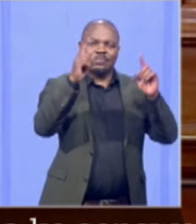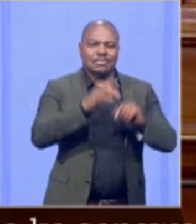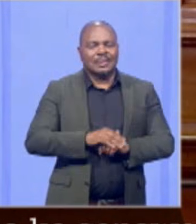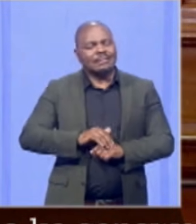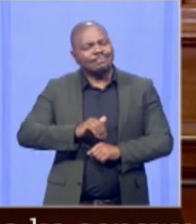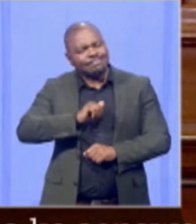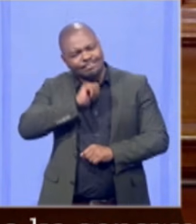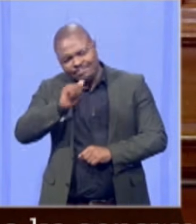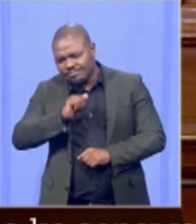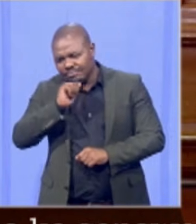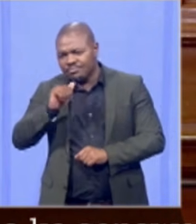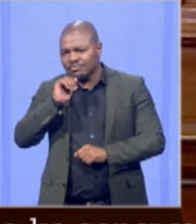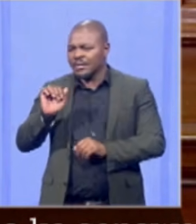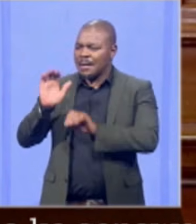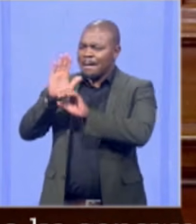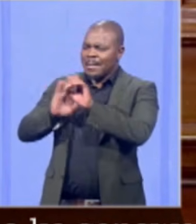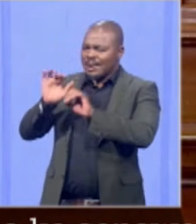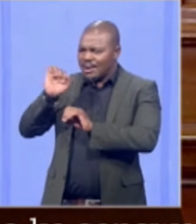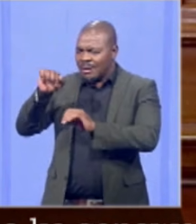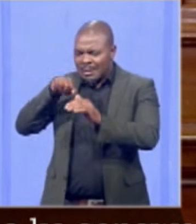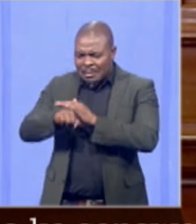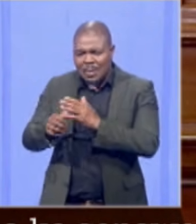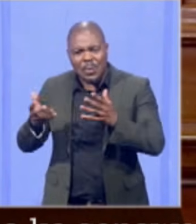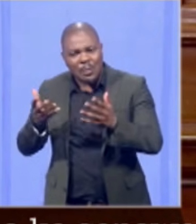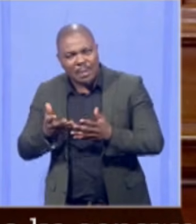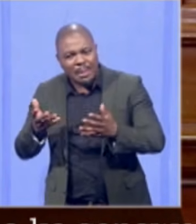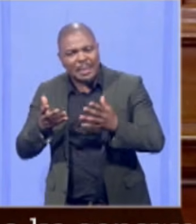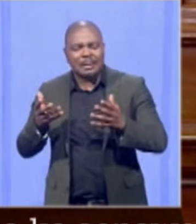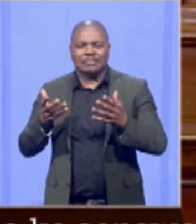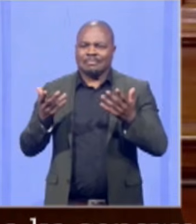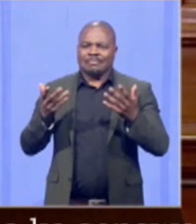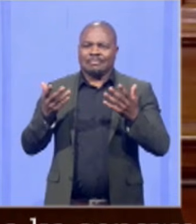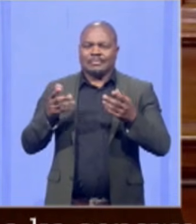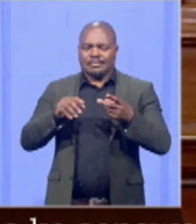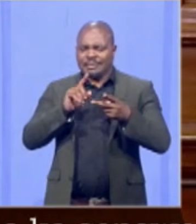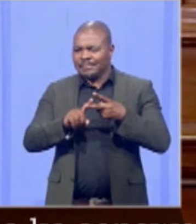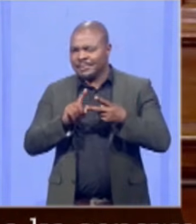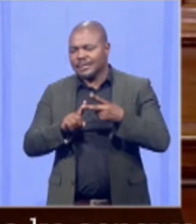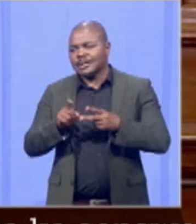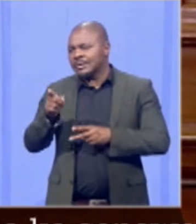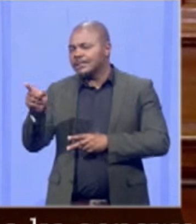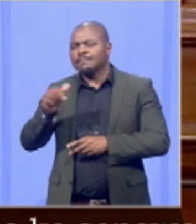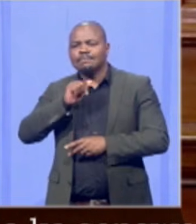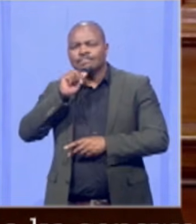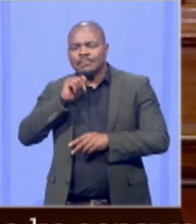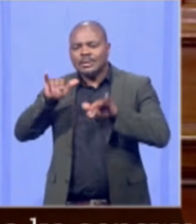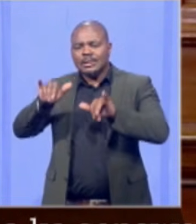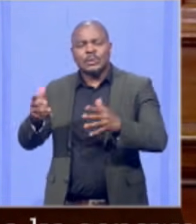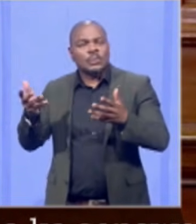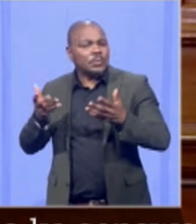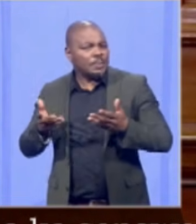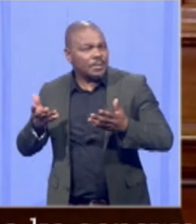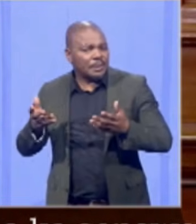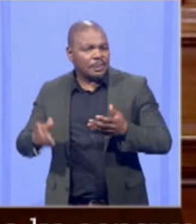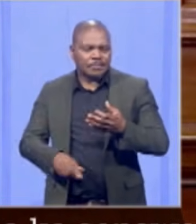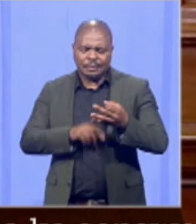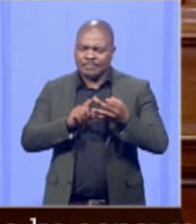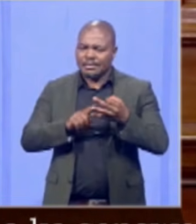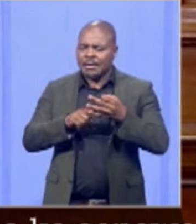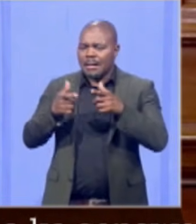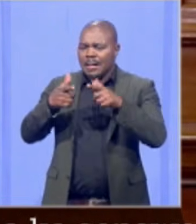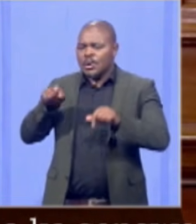what the circumstances of their birth might be, no matter where they live, no matter